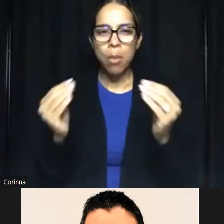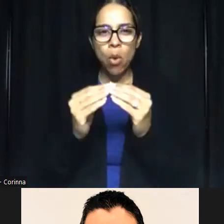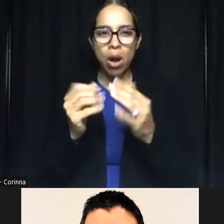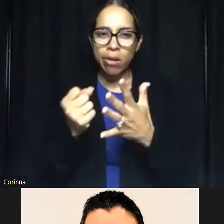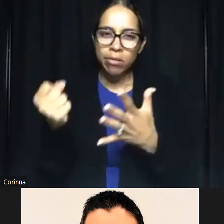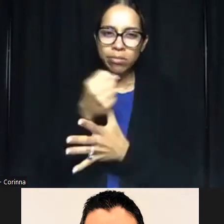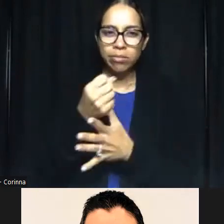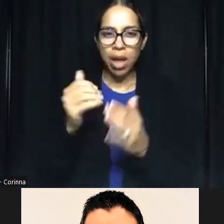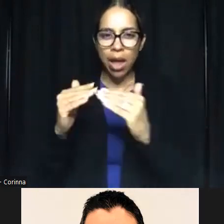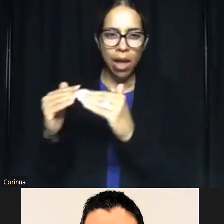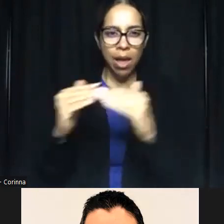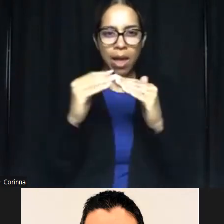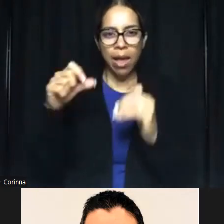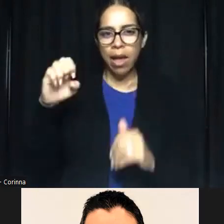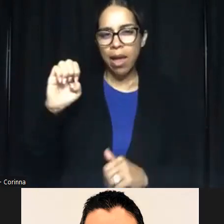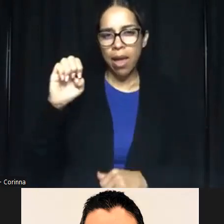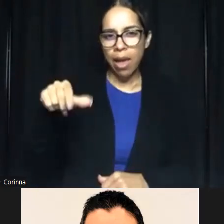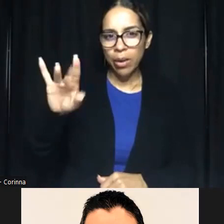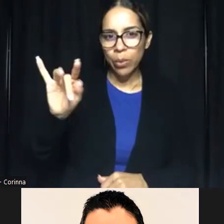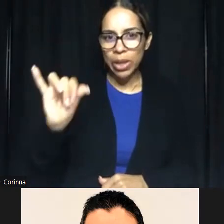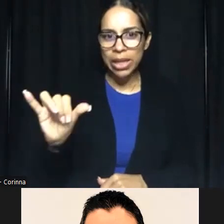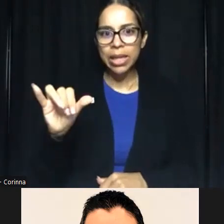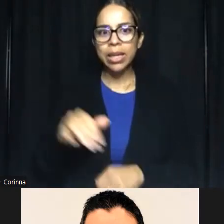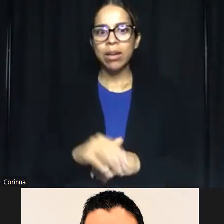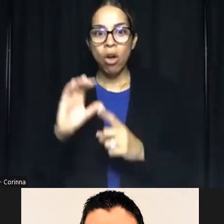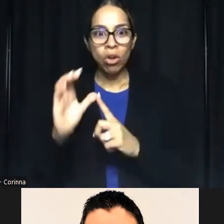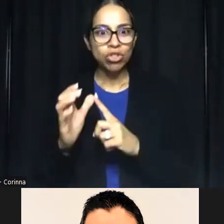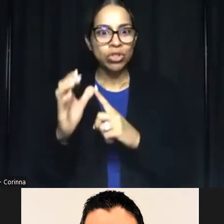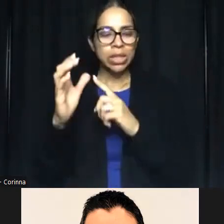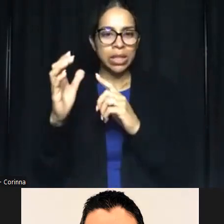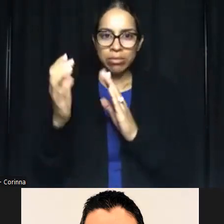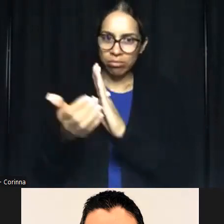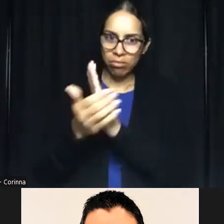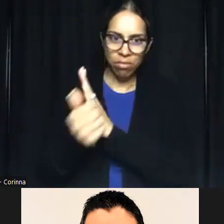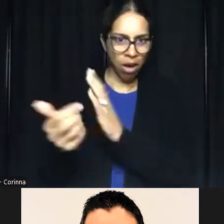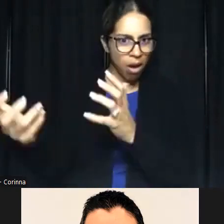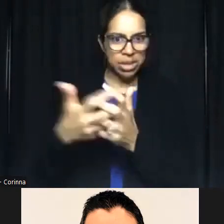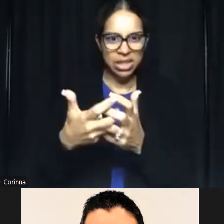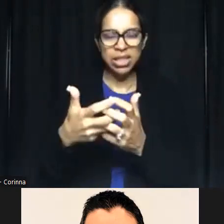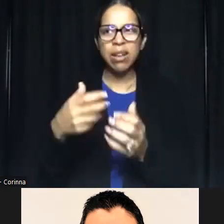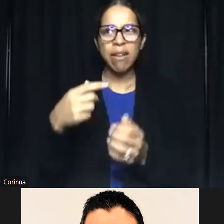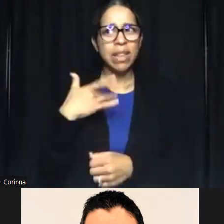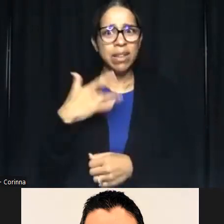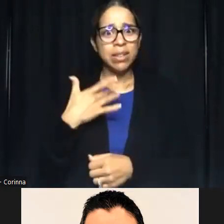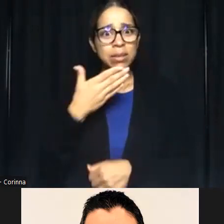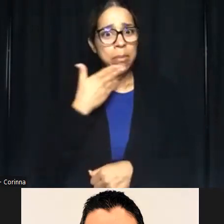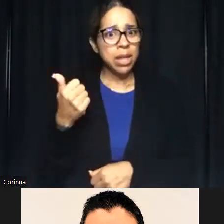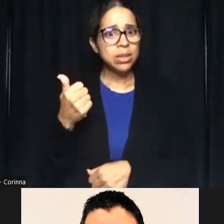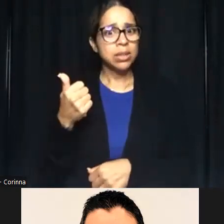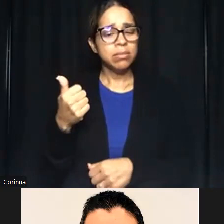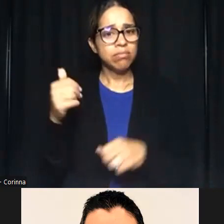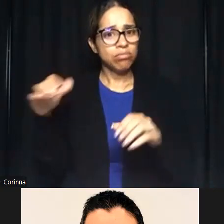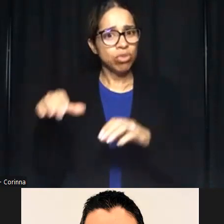focused, culturally competent, and I think that is most definitely a best practice, and she has really